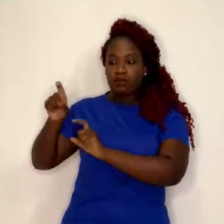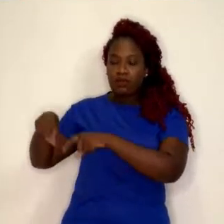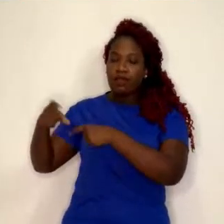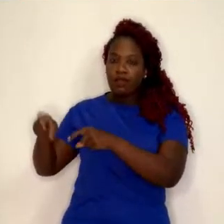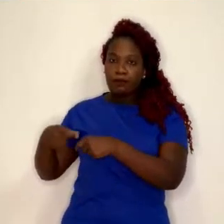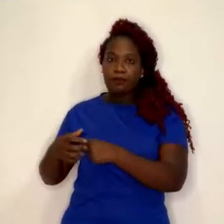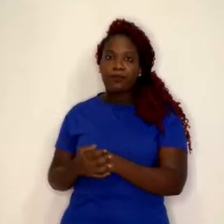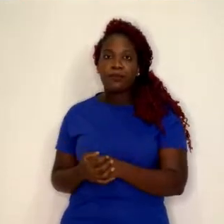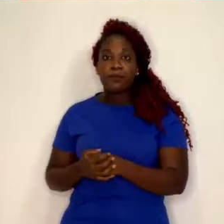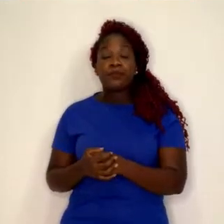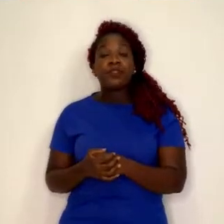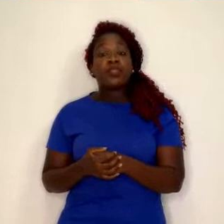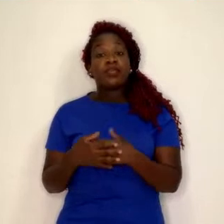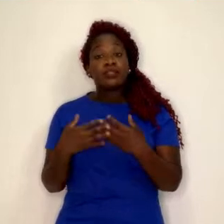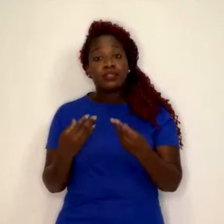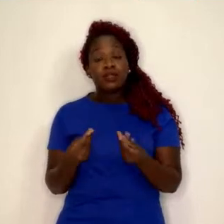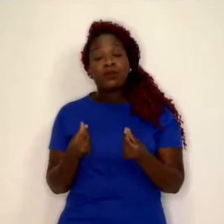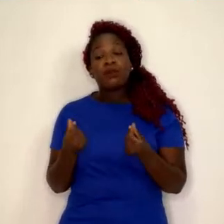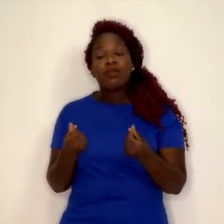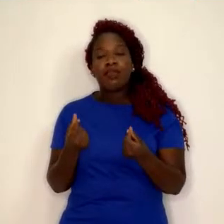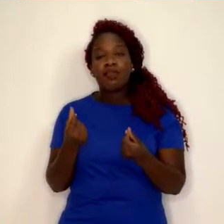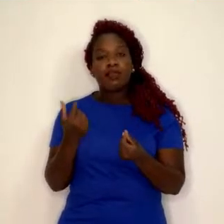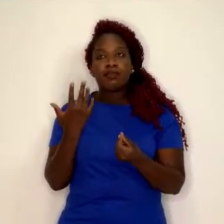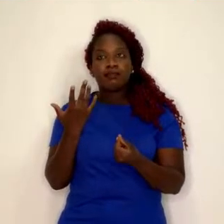closing education, closing